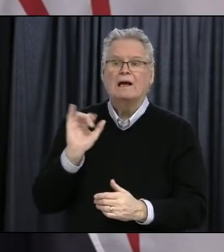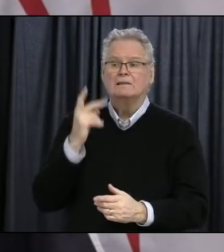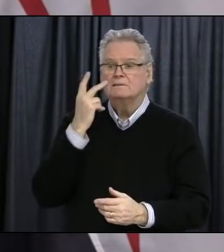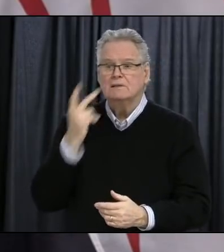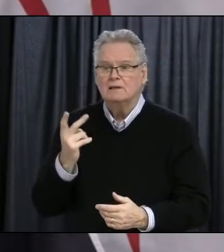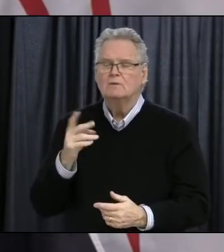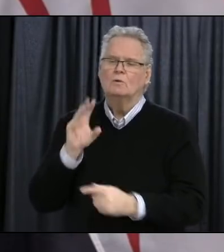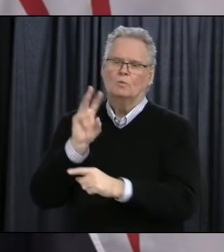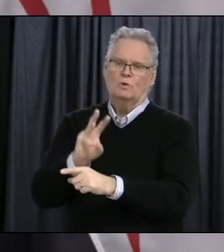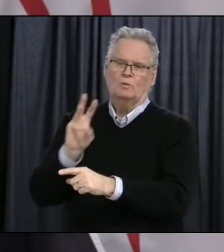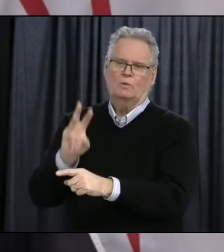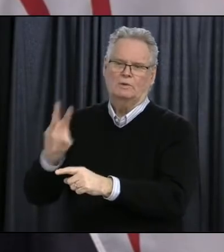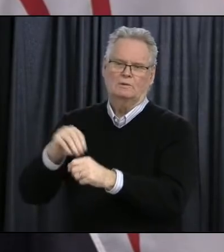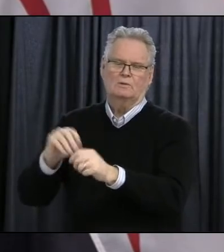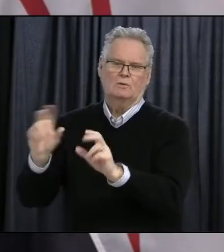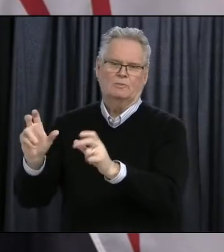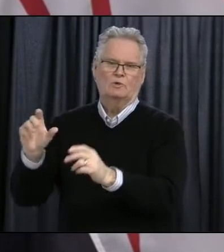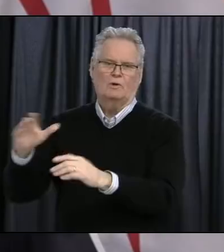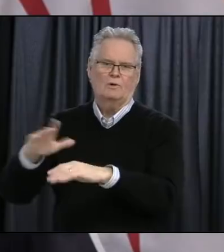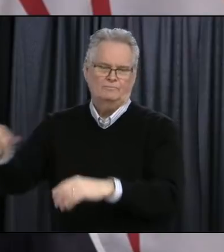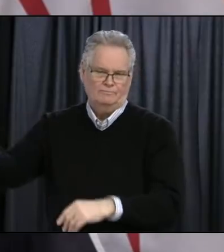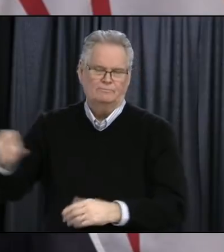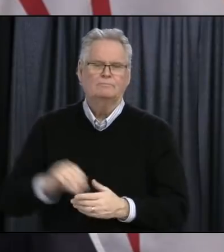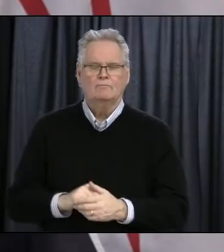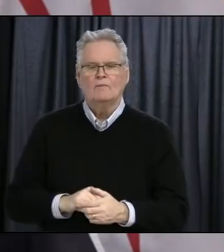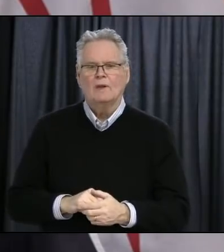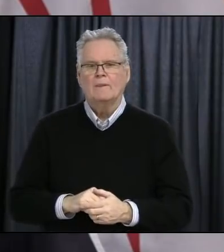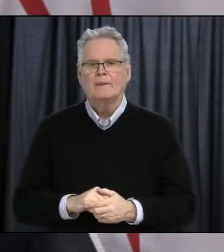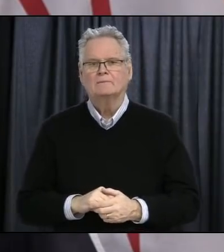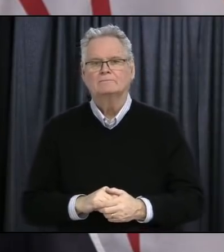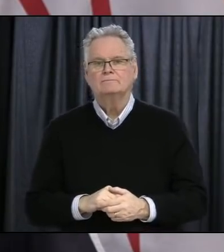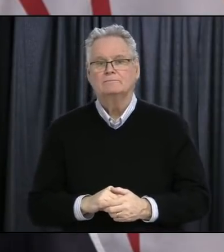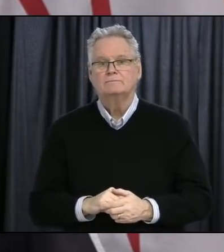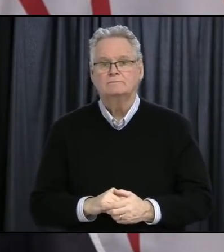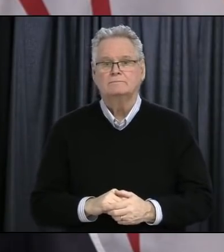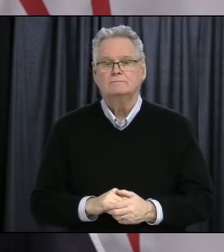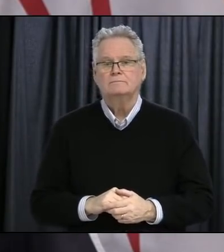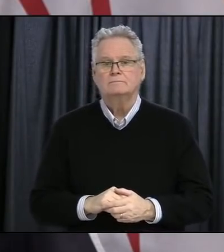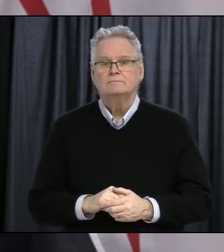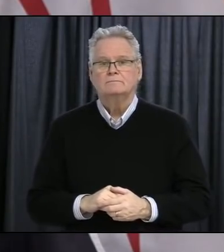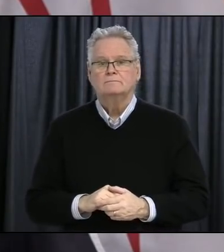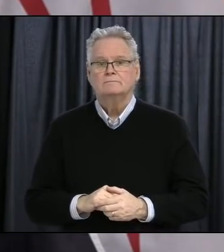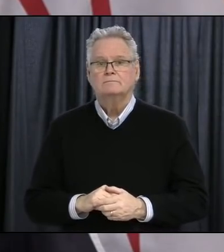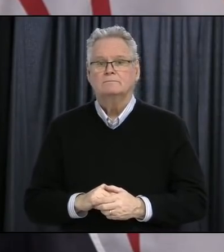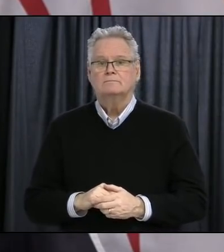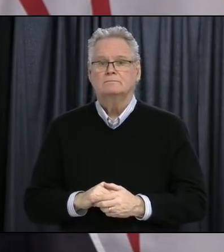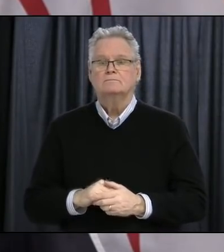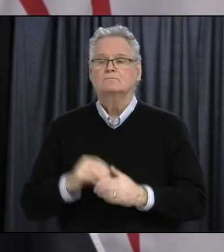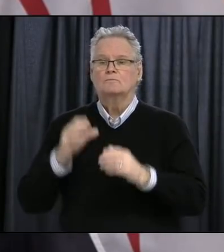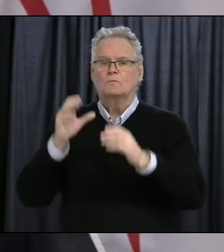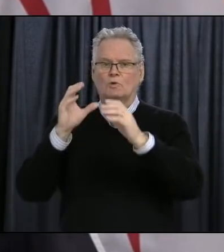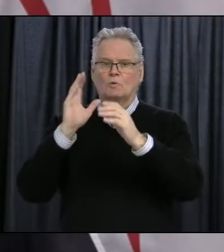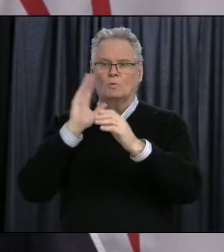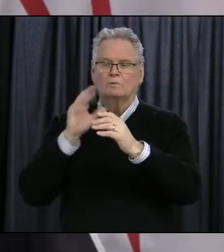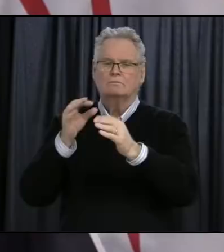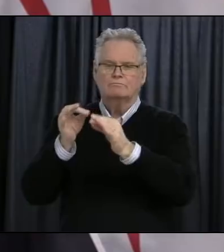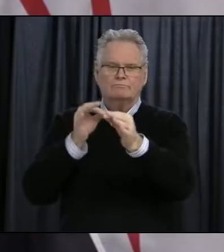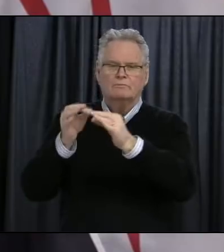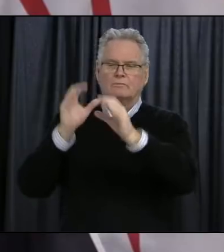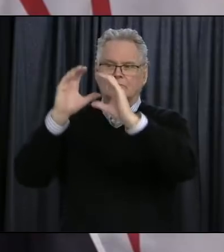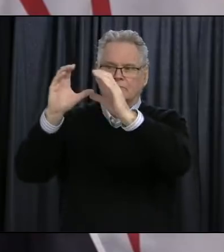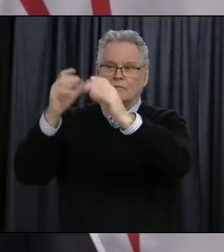or your regional health authority, will be made when we are ready to begin vaccinations for each priority group.